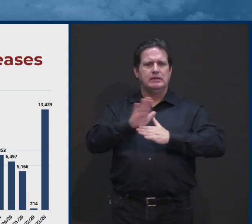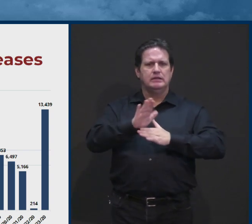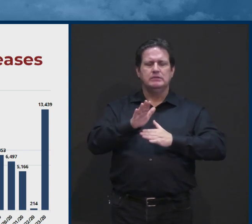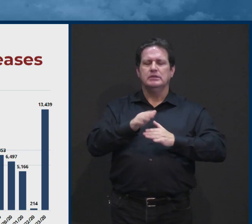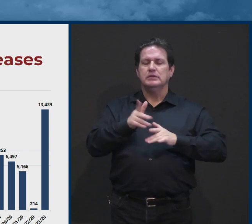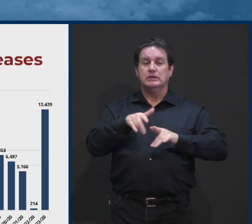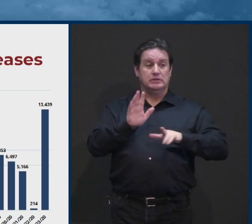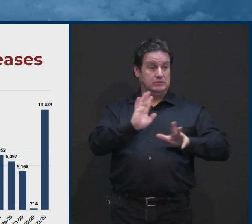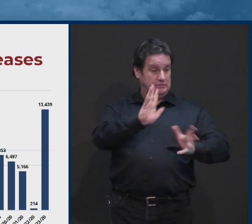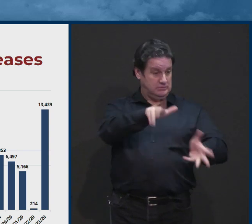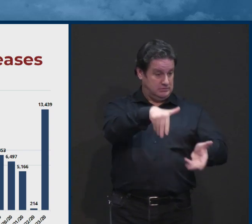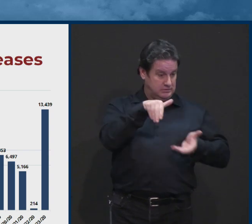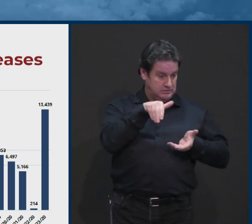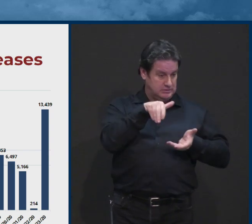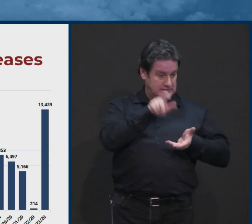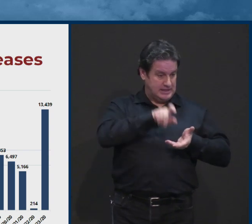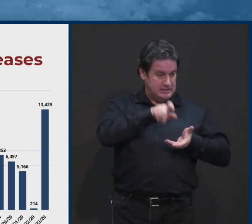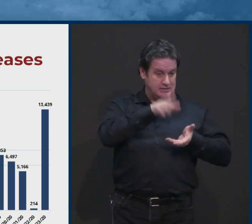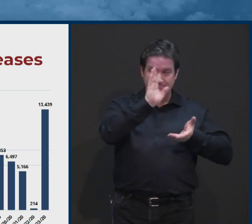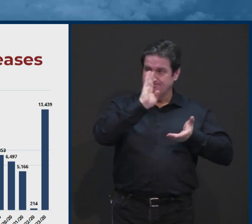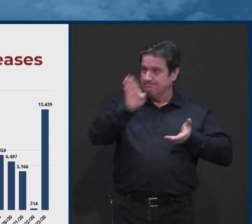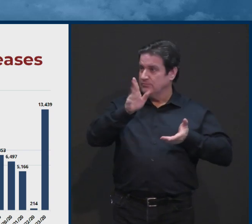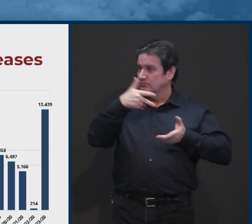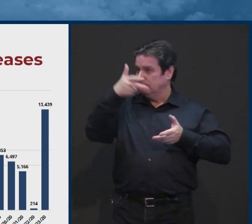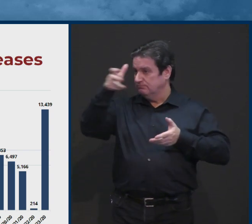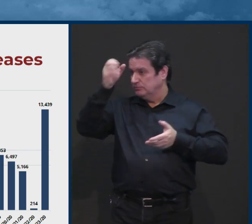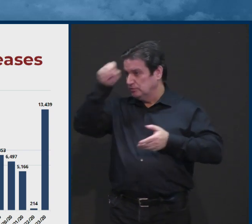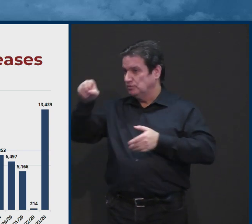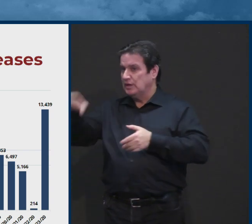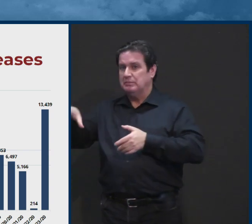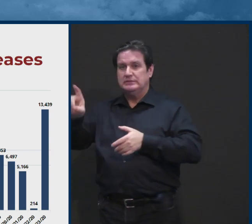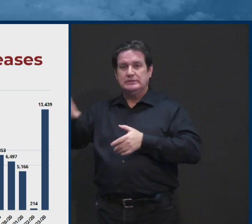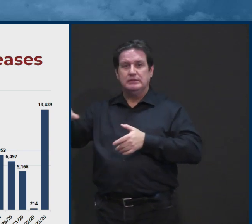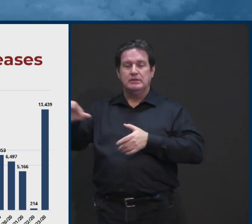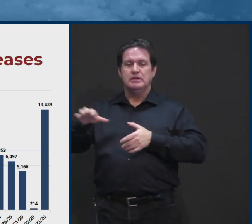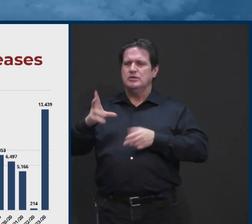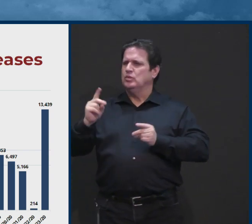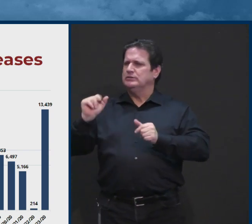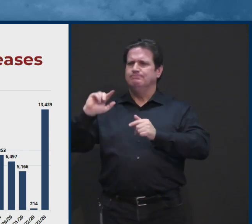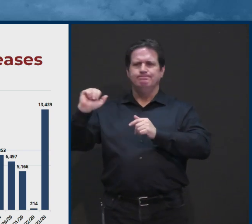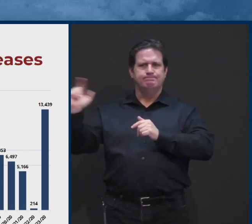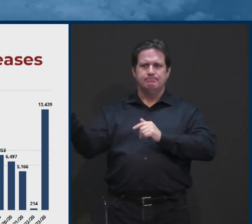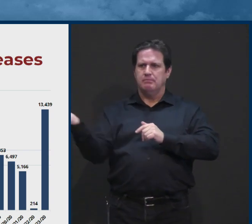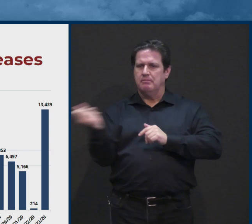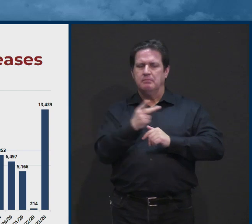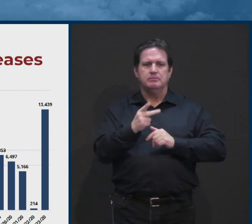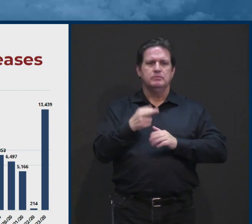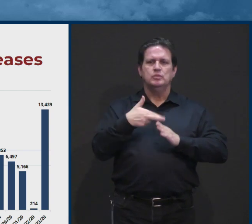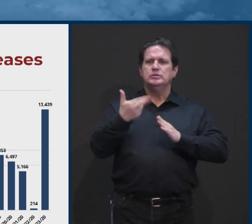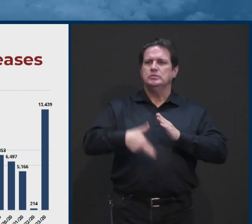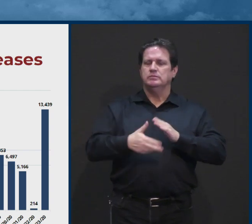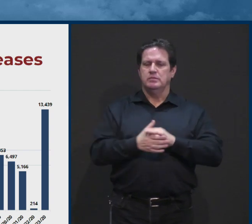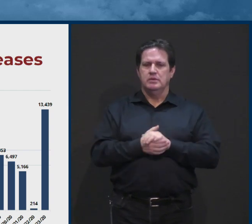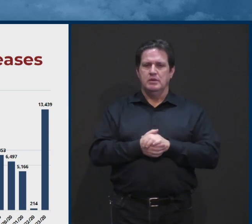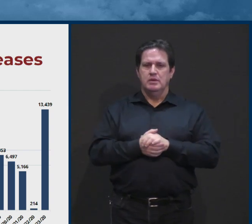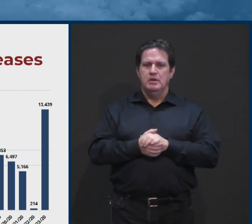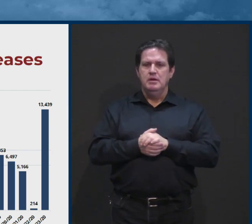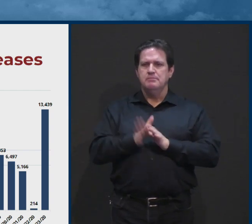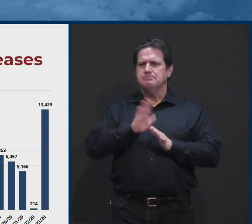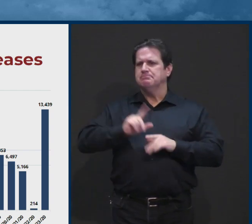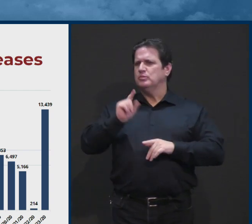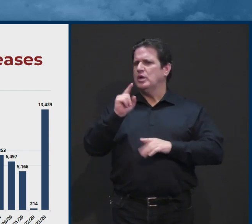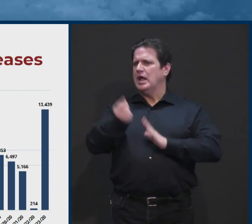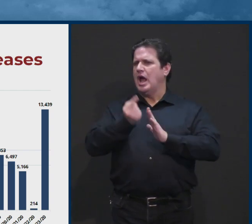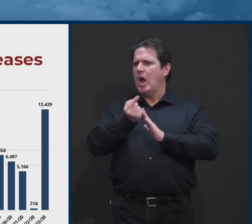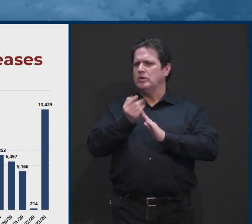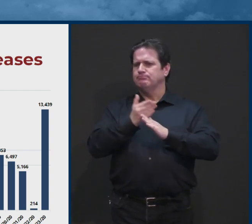ready to take those tests from there right down to the lab in DC to get the quickest turnaround time as possible. We were about 20 hours